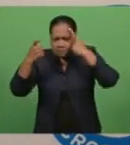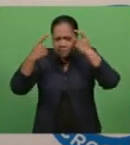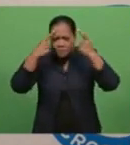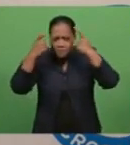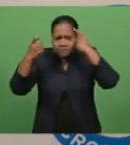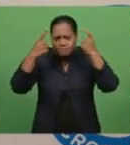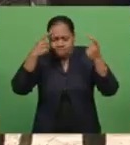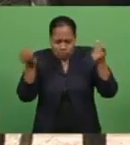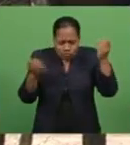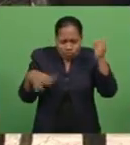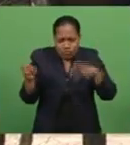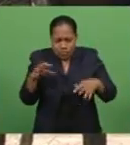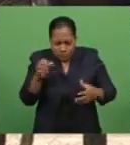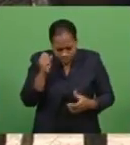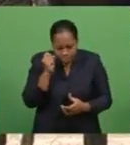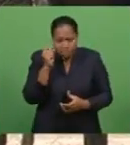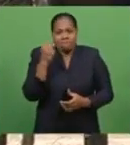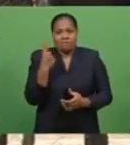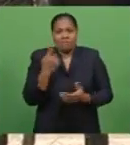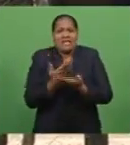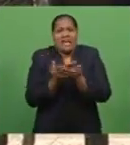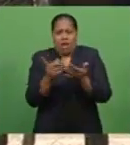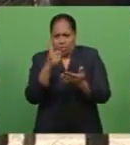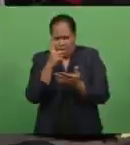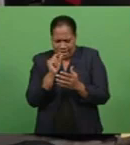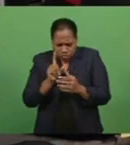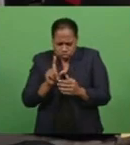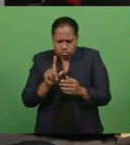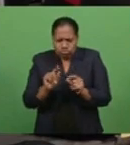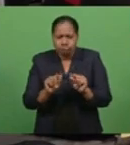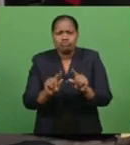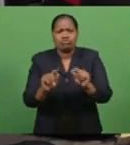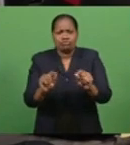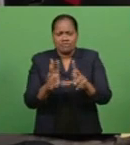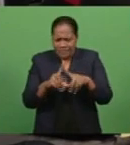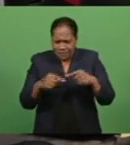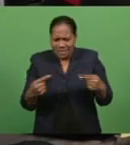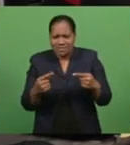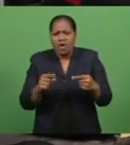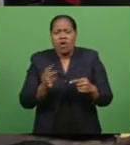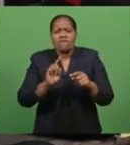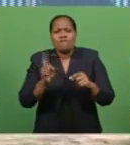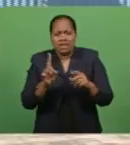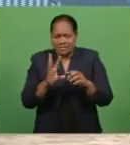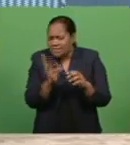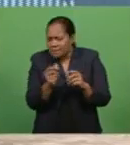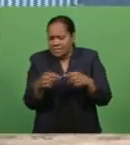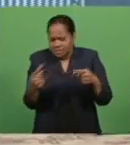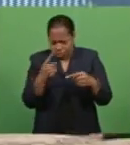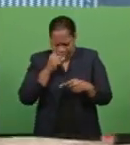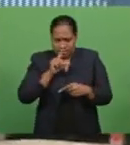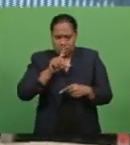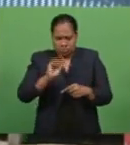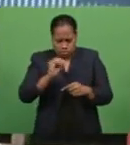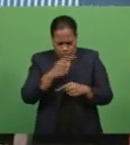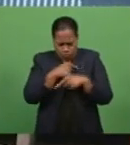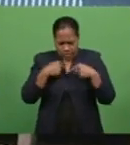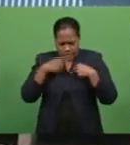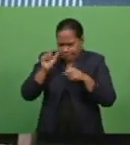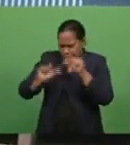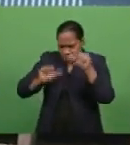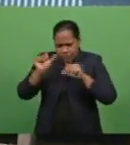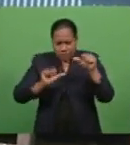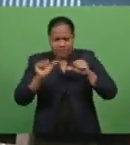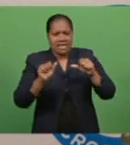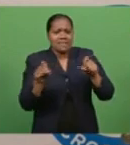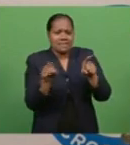can draw up preventative measures or some precautionary measures around our assessment and